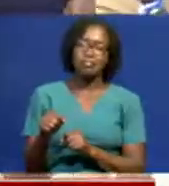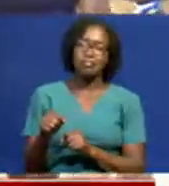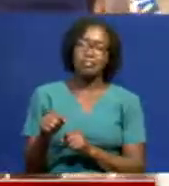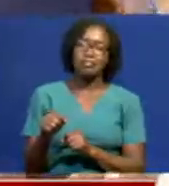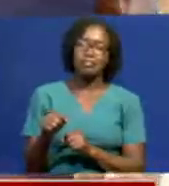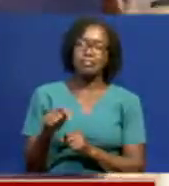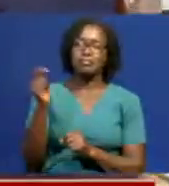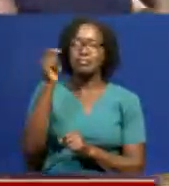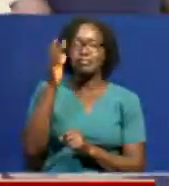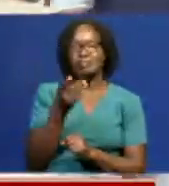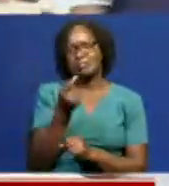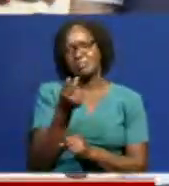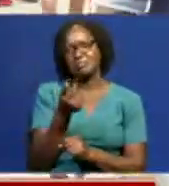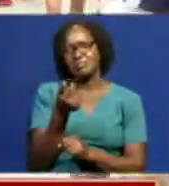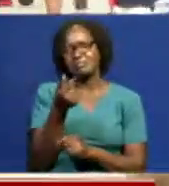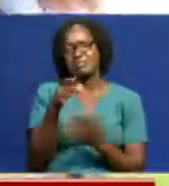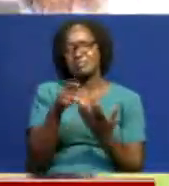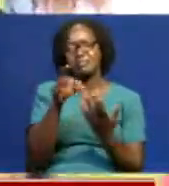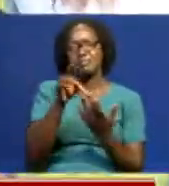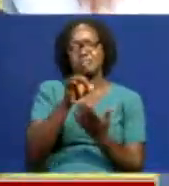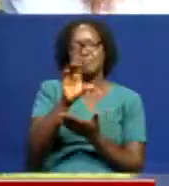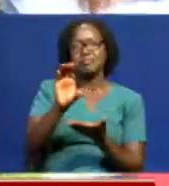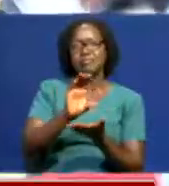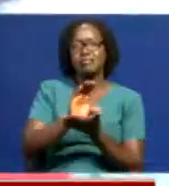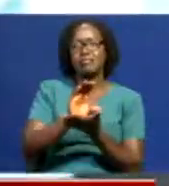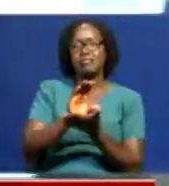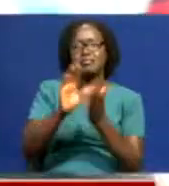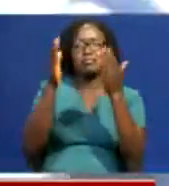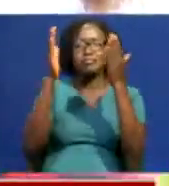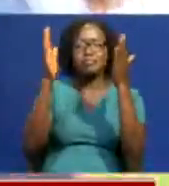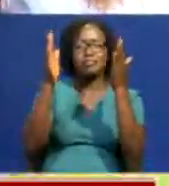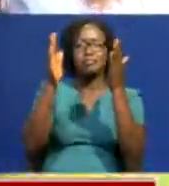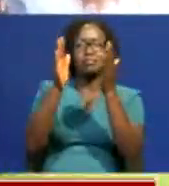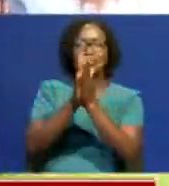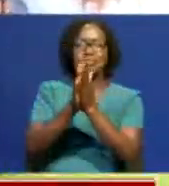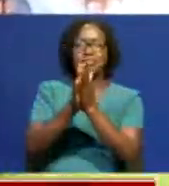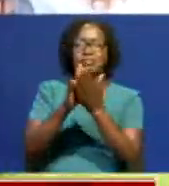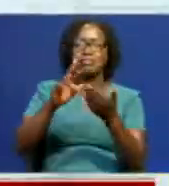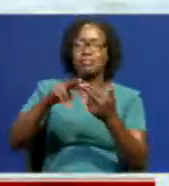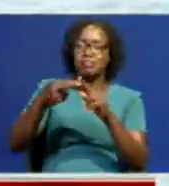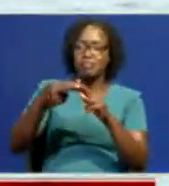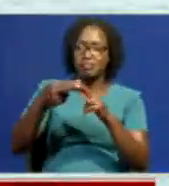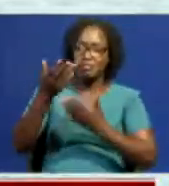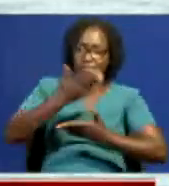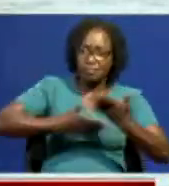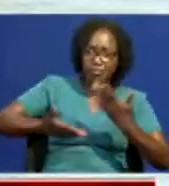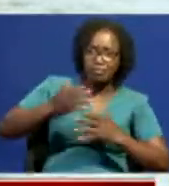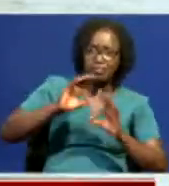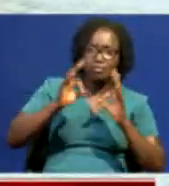Few Kenyans chose the recreational center to celebrate and bond with their families.